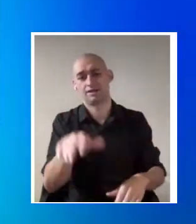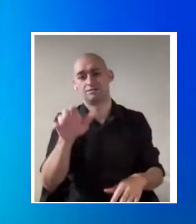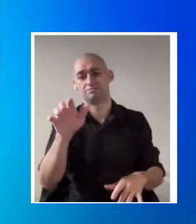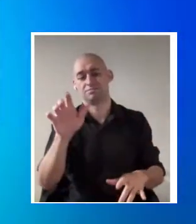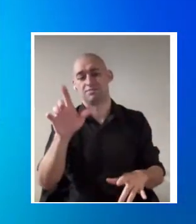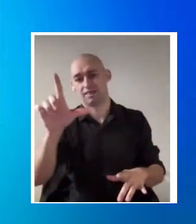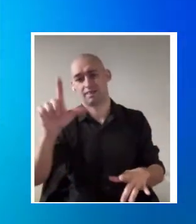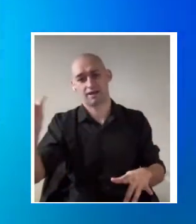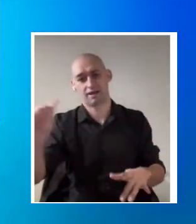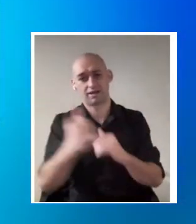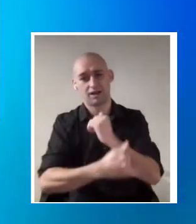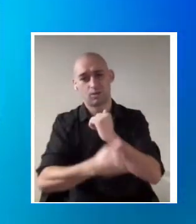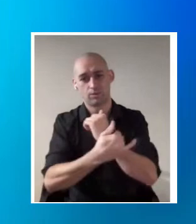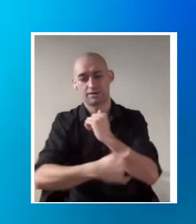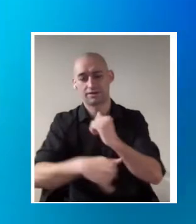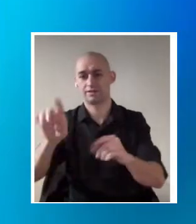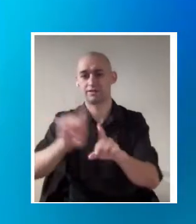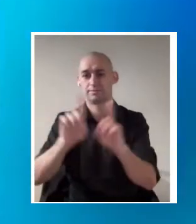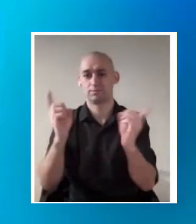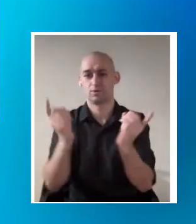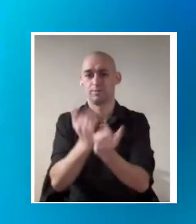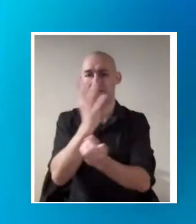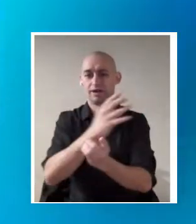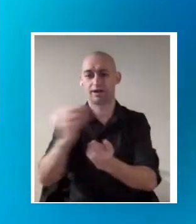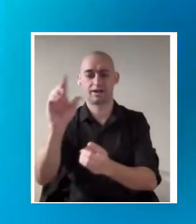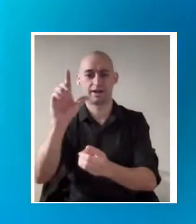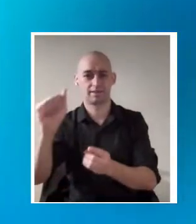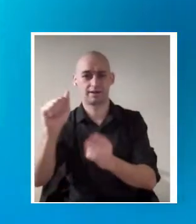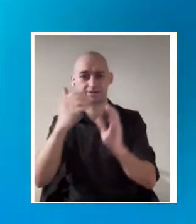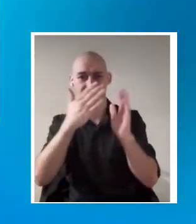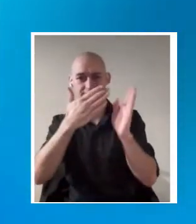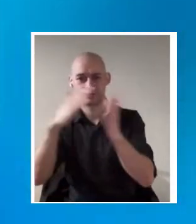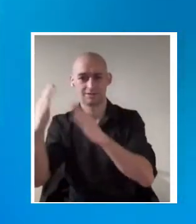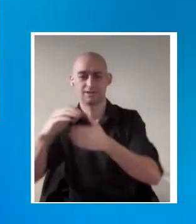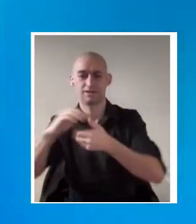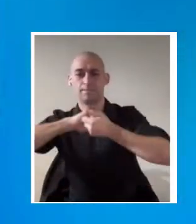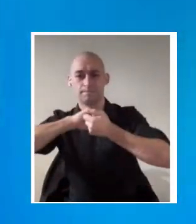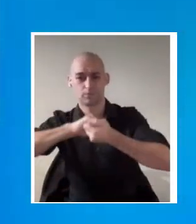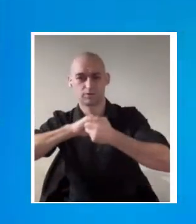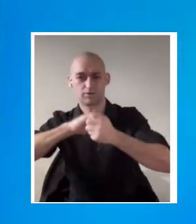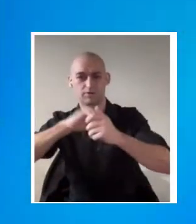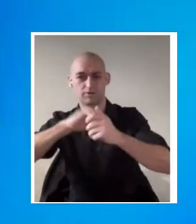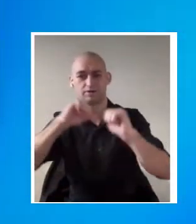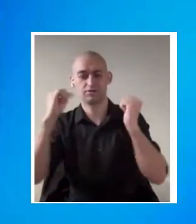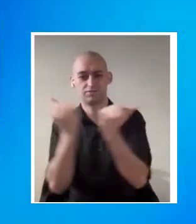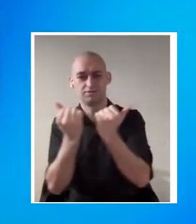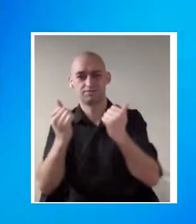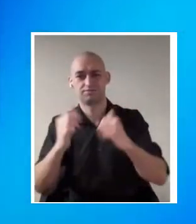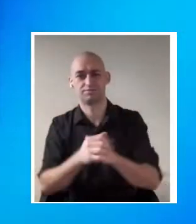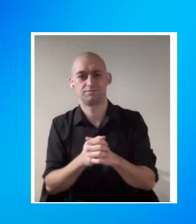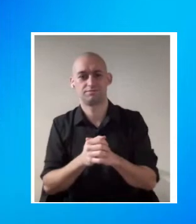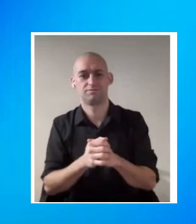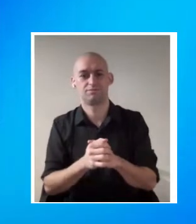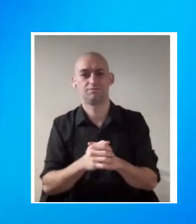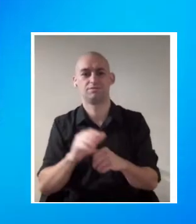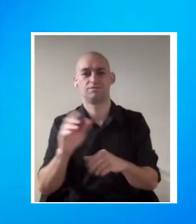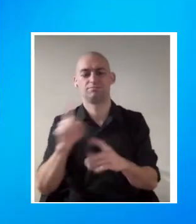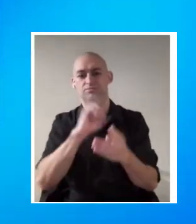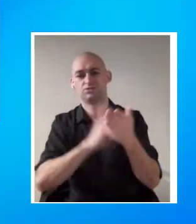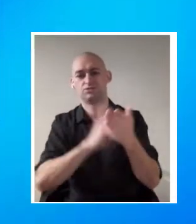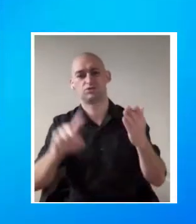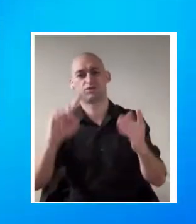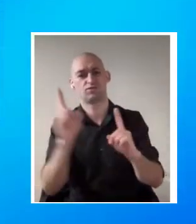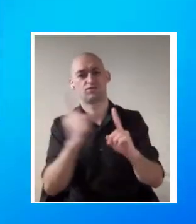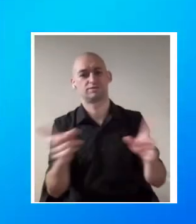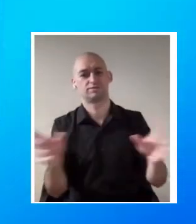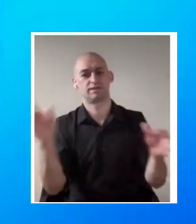LA County Department and LACDA's partner agencies. Let's check the first link here,